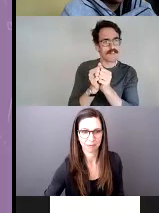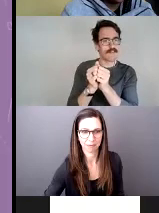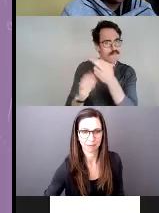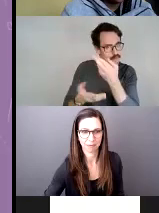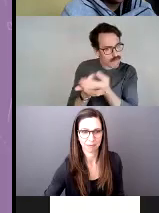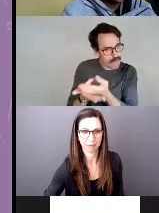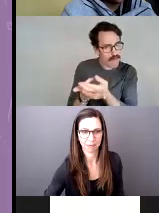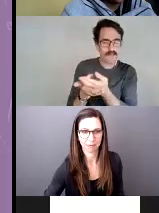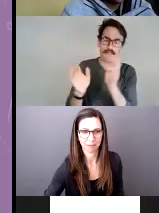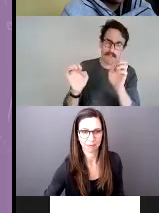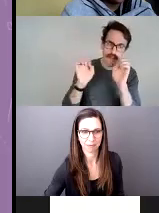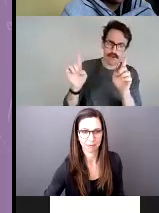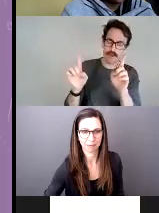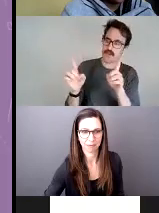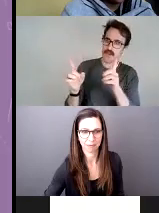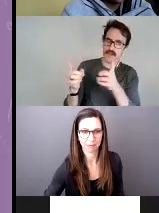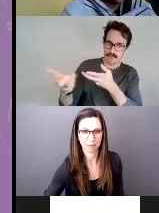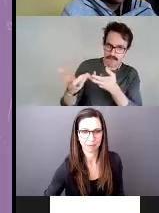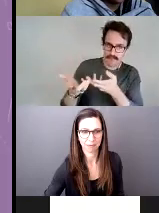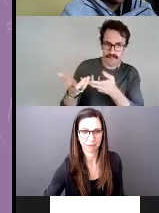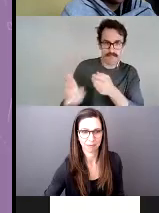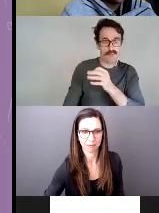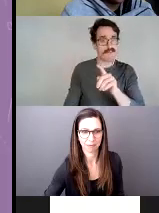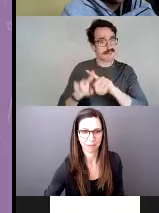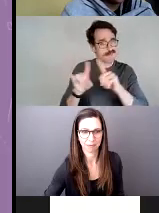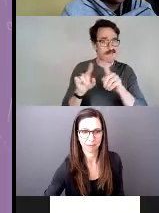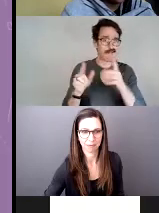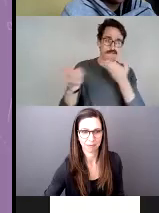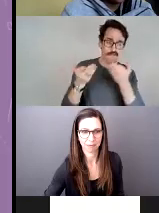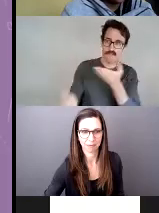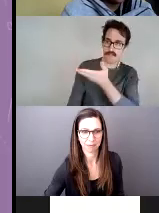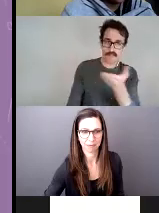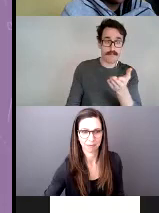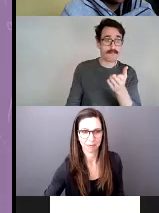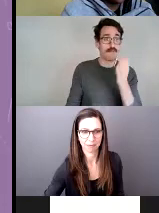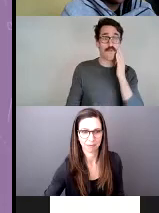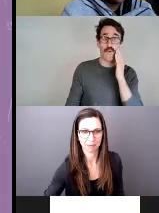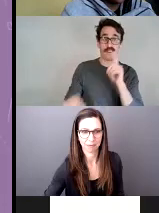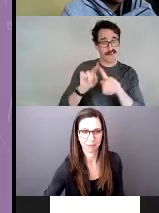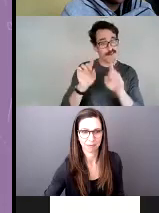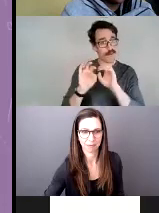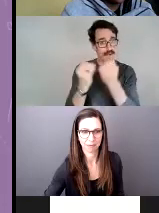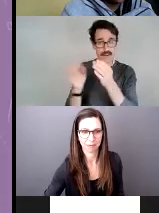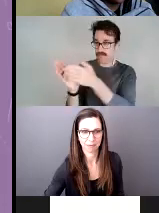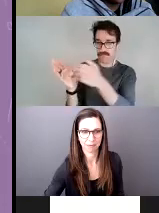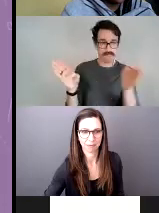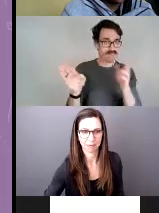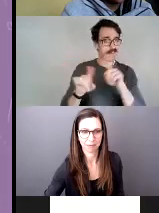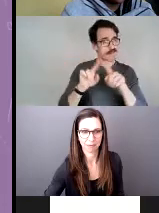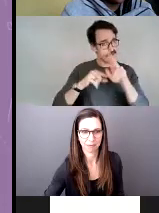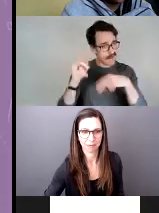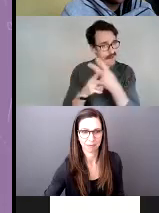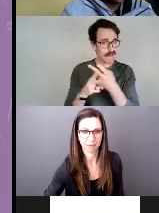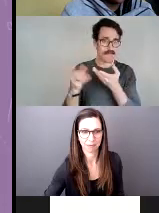that are providing direct services, and to capture the types of services that they offer, and to ensure that